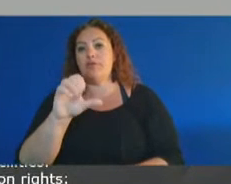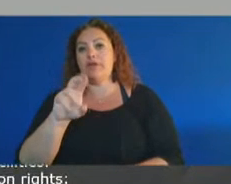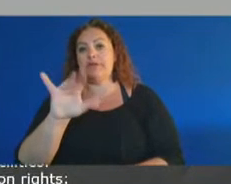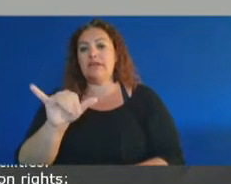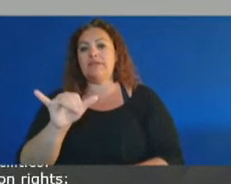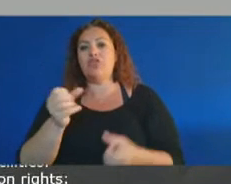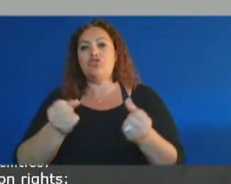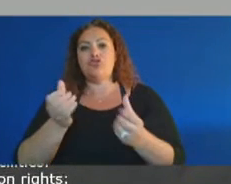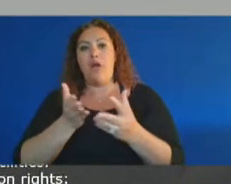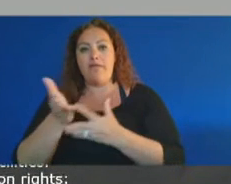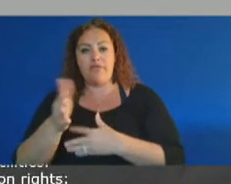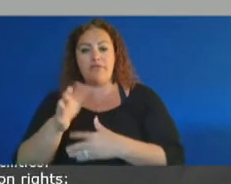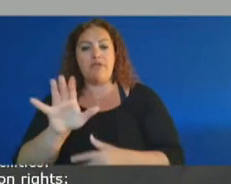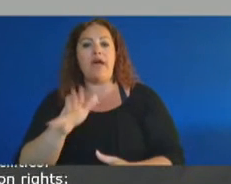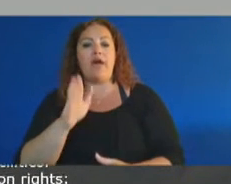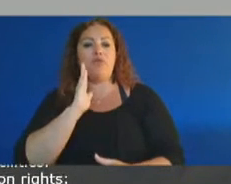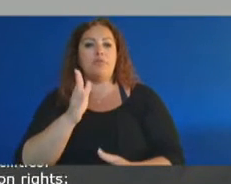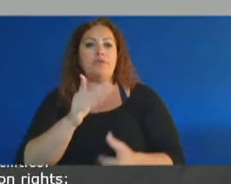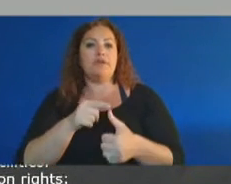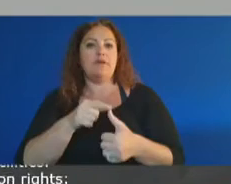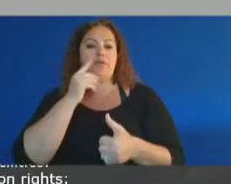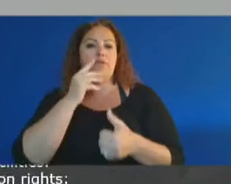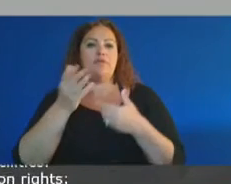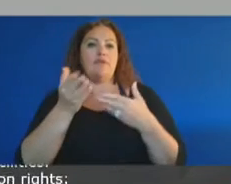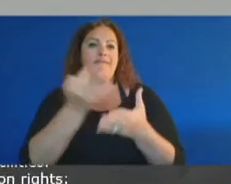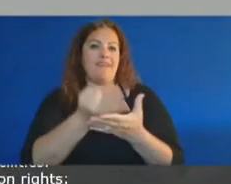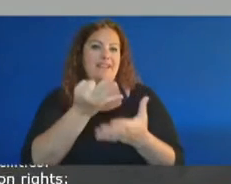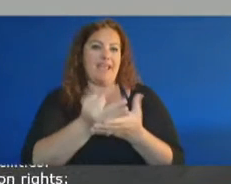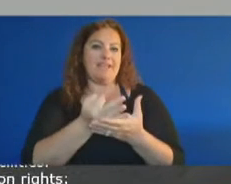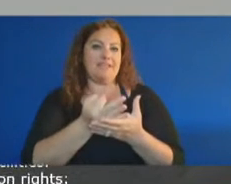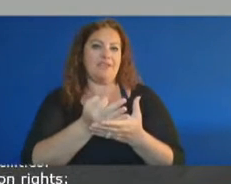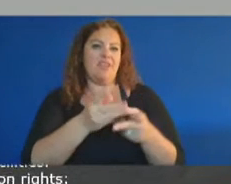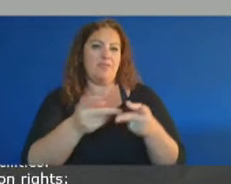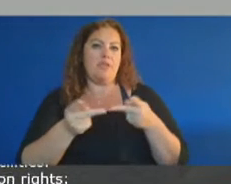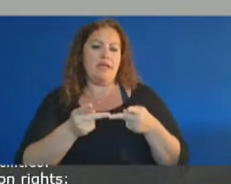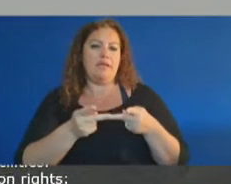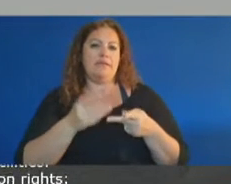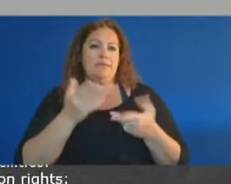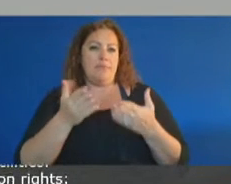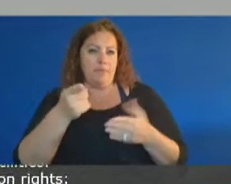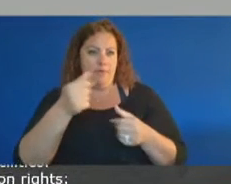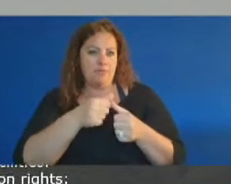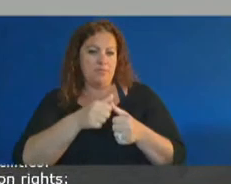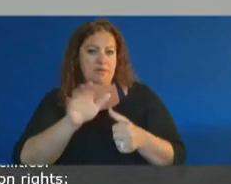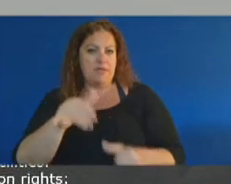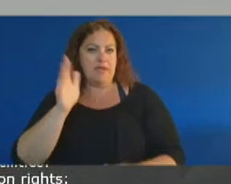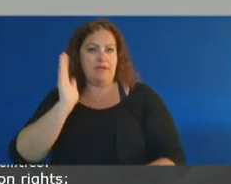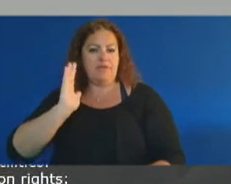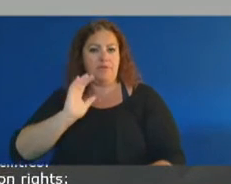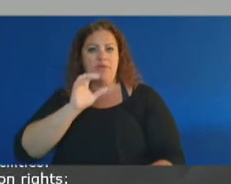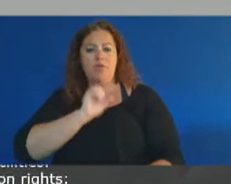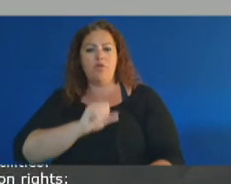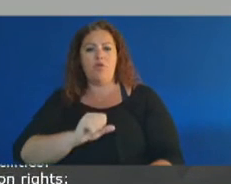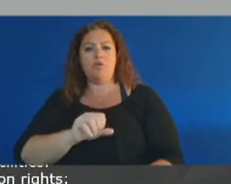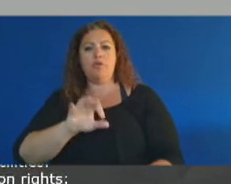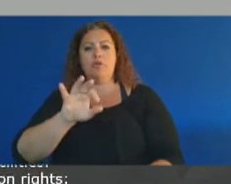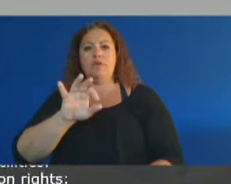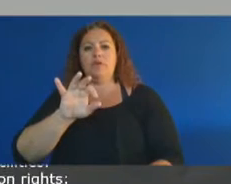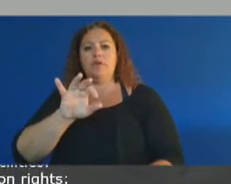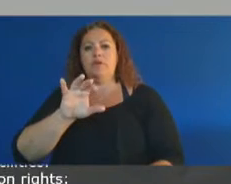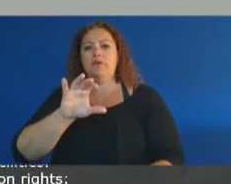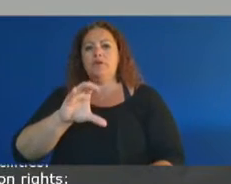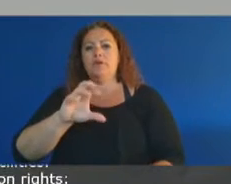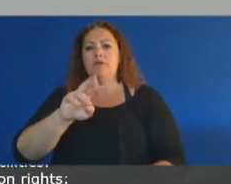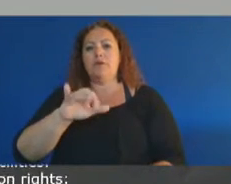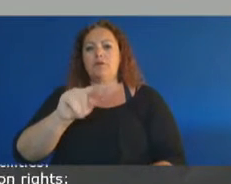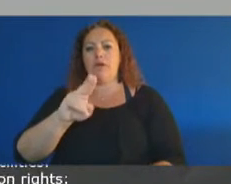primarily intended just to serve the financial institution for some of those uh that may remember this used to be the site of the old Fire Credit Union uh building that